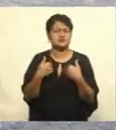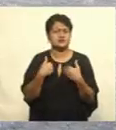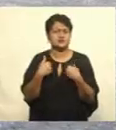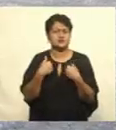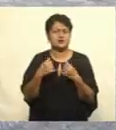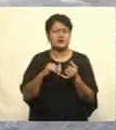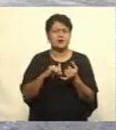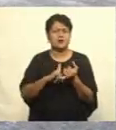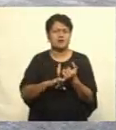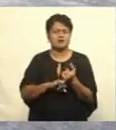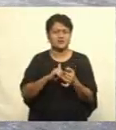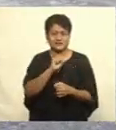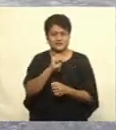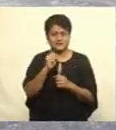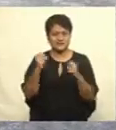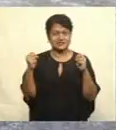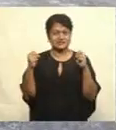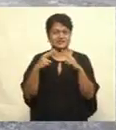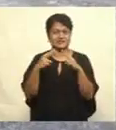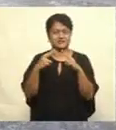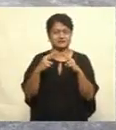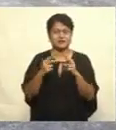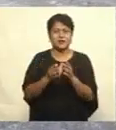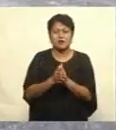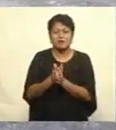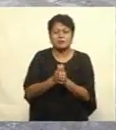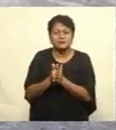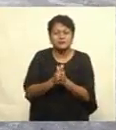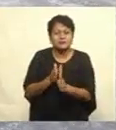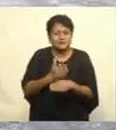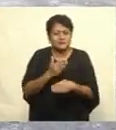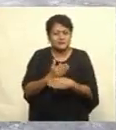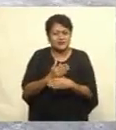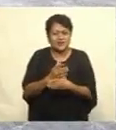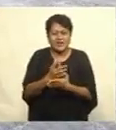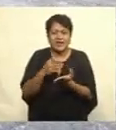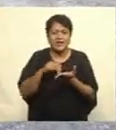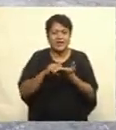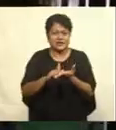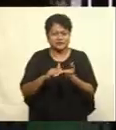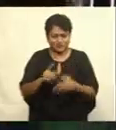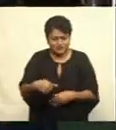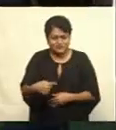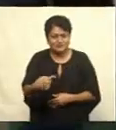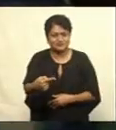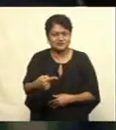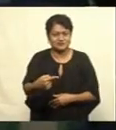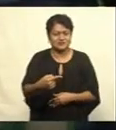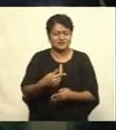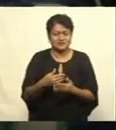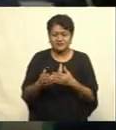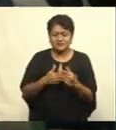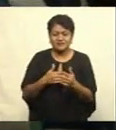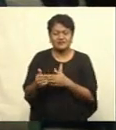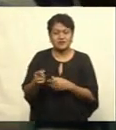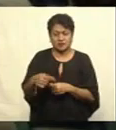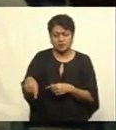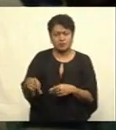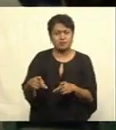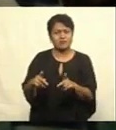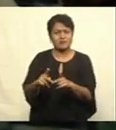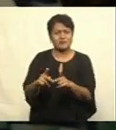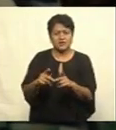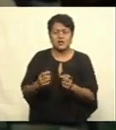ago. Devi says her passion for her job is what keeps her going, despite being in a profession that would sometimes